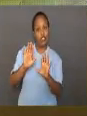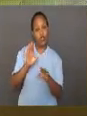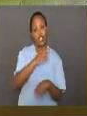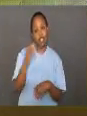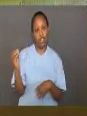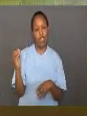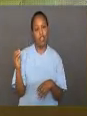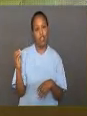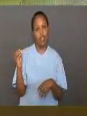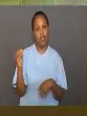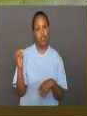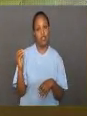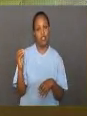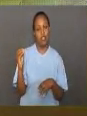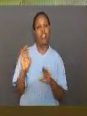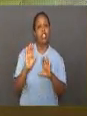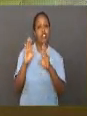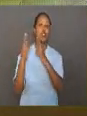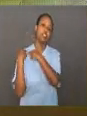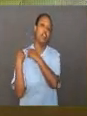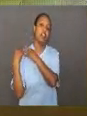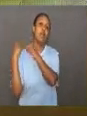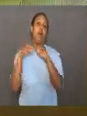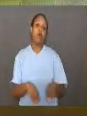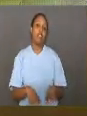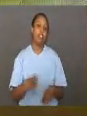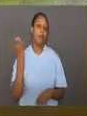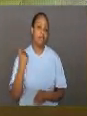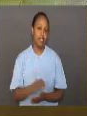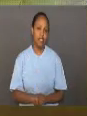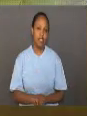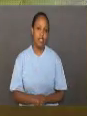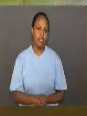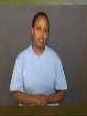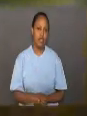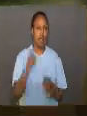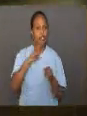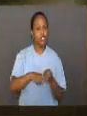own institutions and to dethrone the emperor.